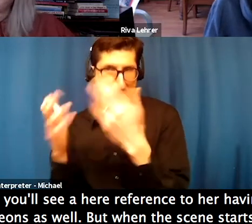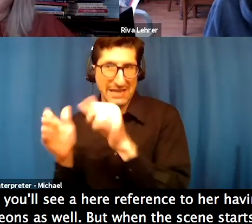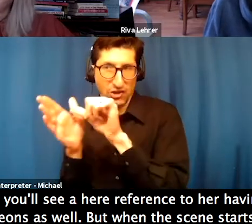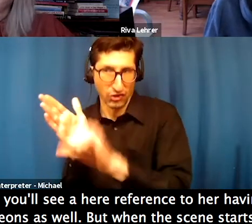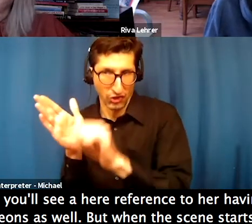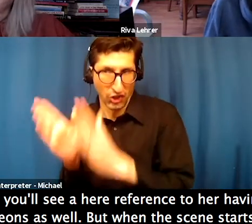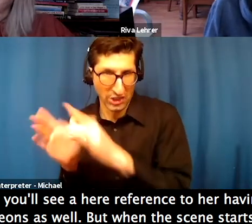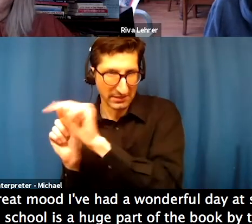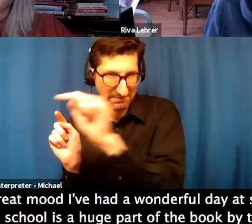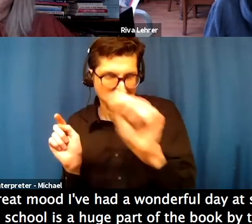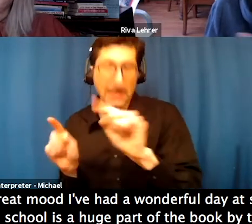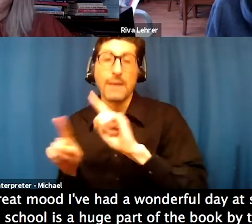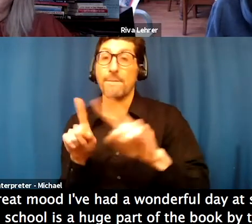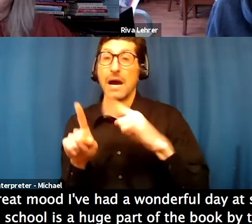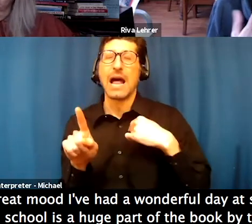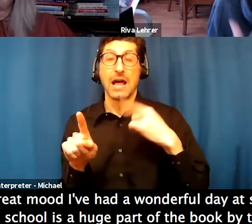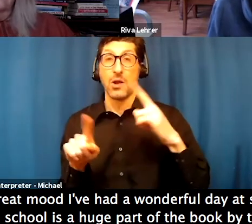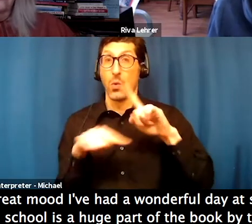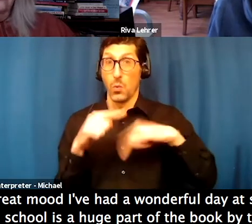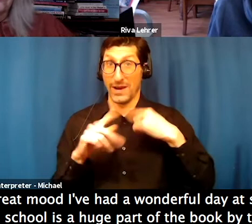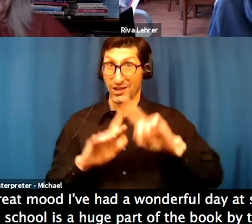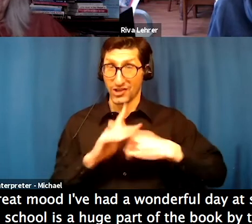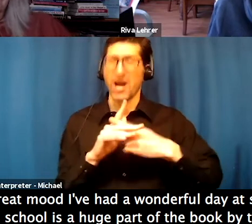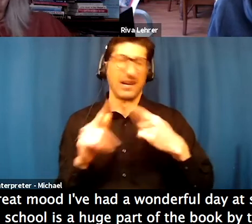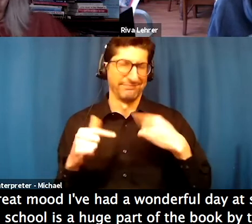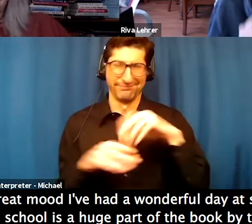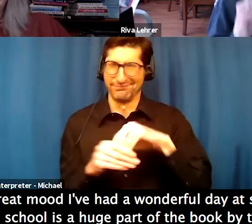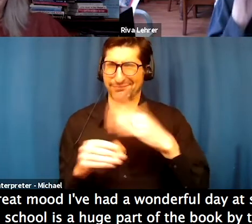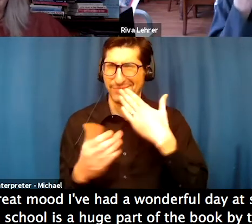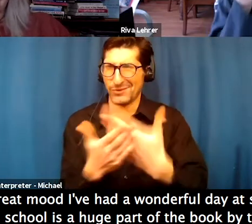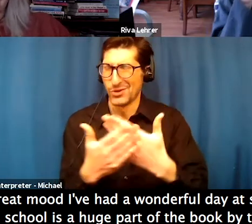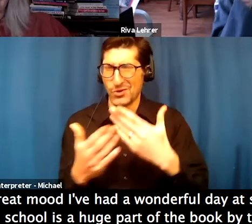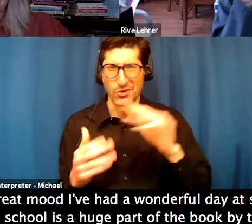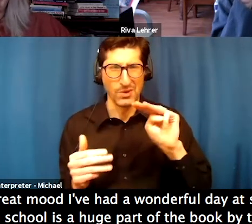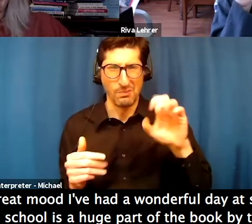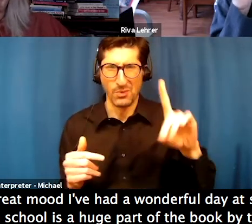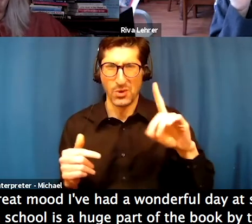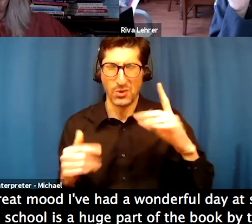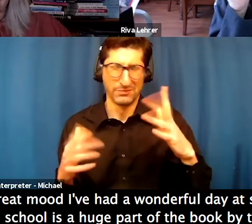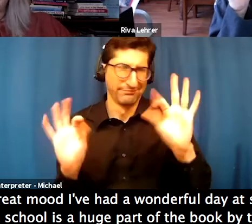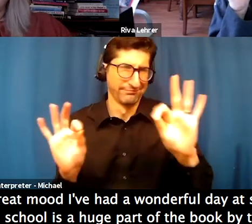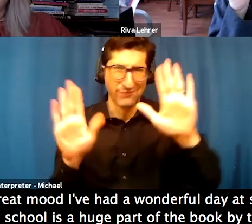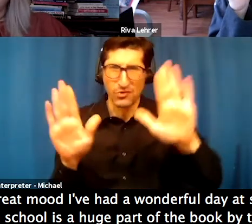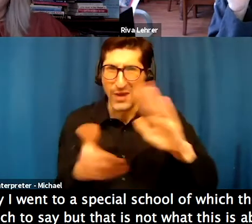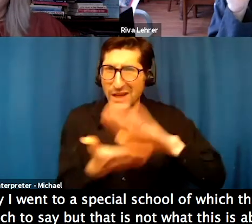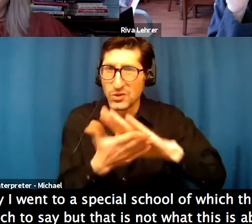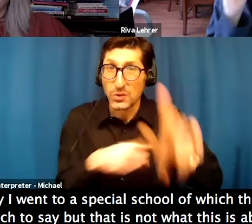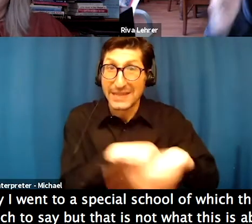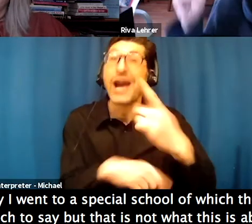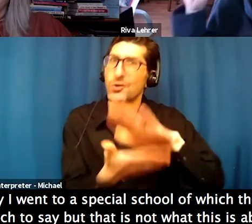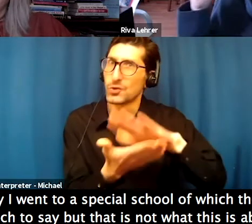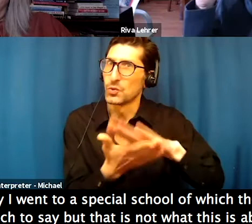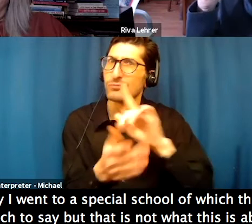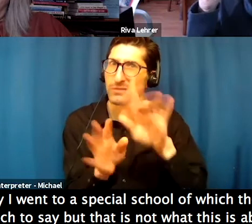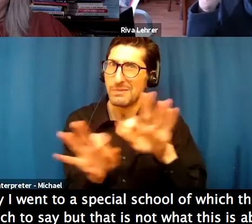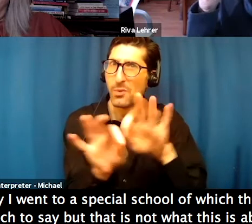but when the scene starts, I'm in a great mood. I've had a wonderful day at school. Um, the school is a huge part of the book, by the way, I went